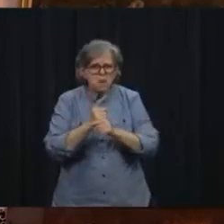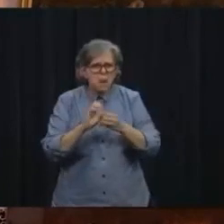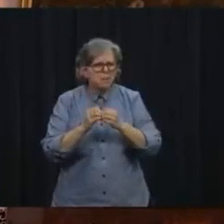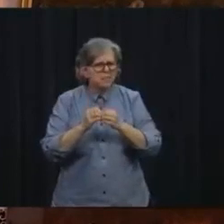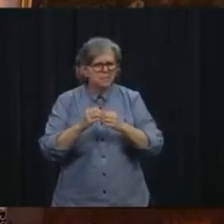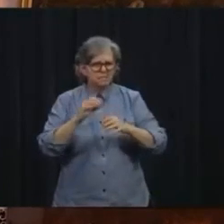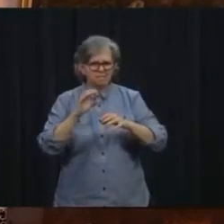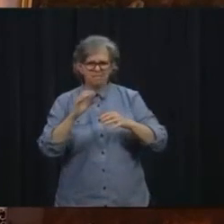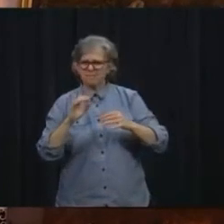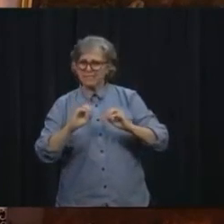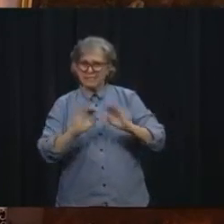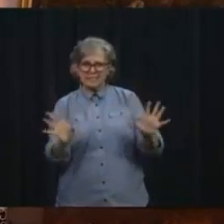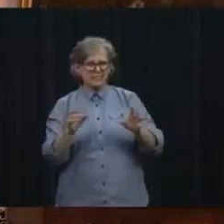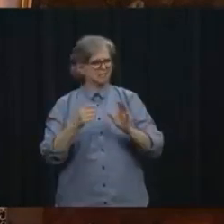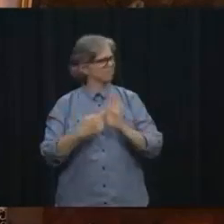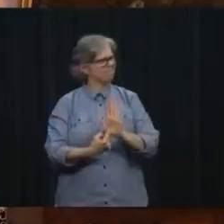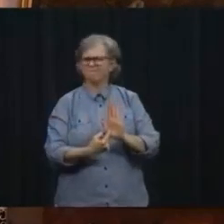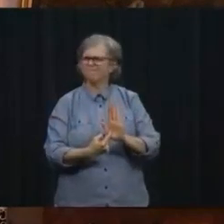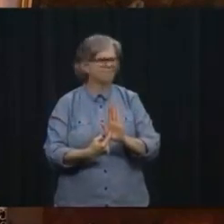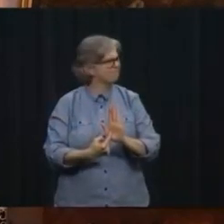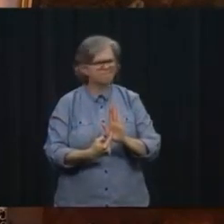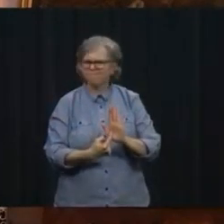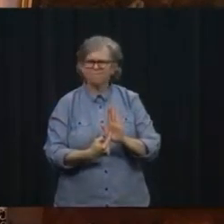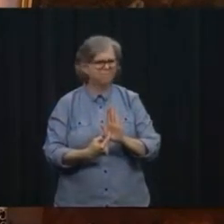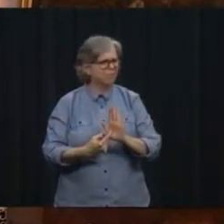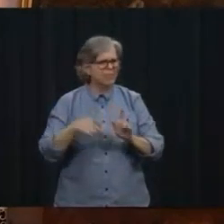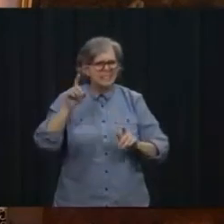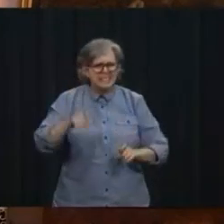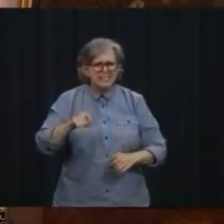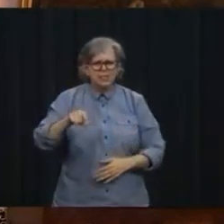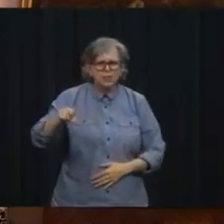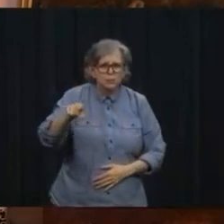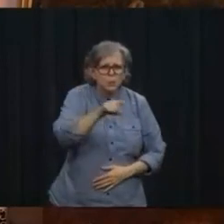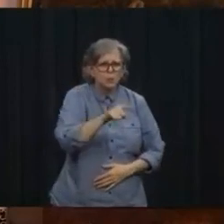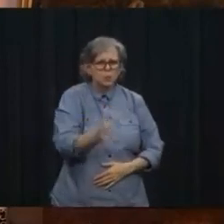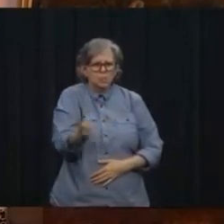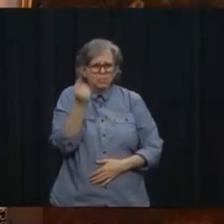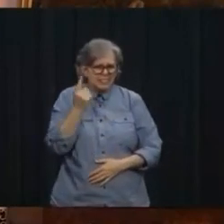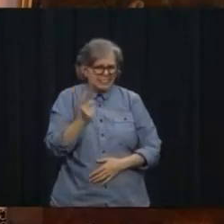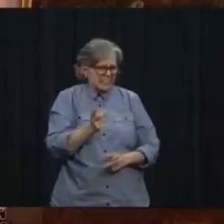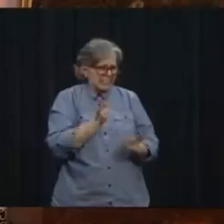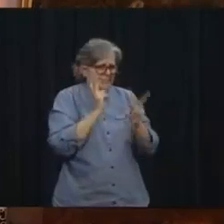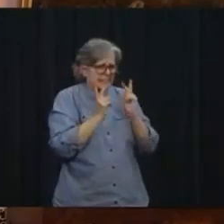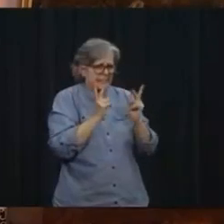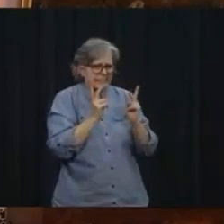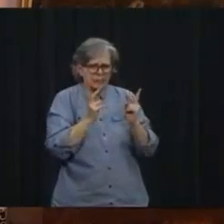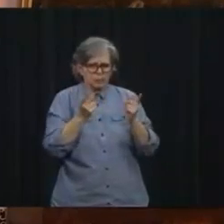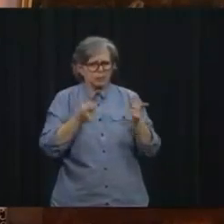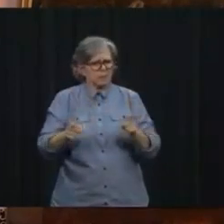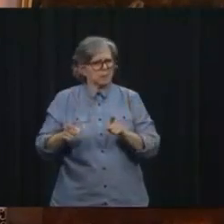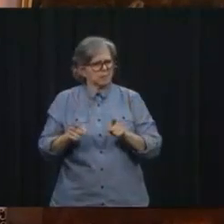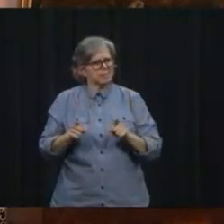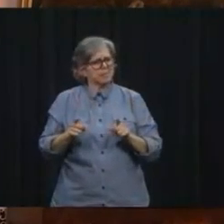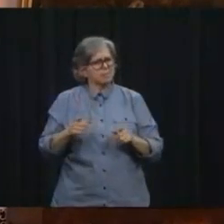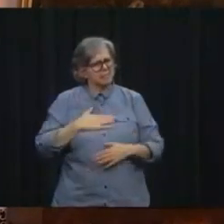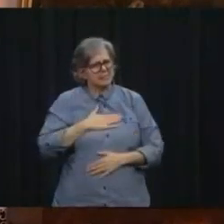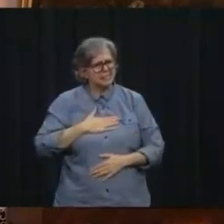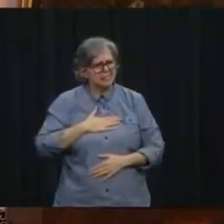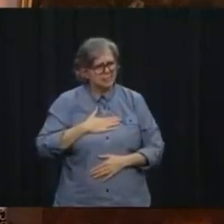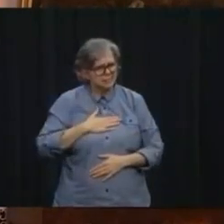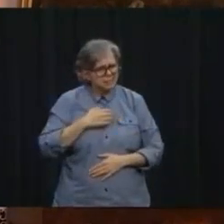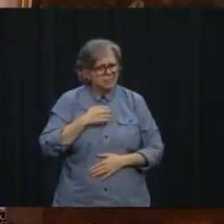state, a sister state of Hubei province, with extensive businesses with global impact,